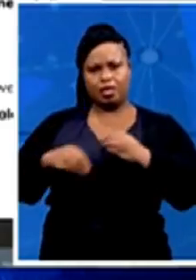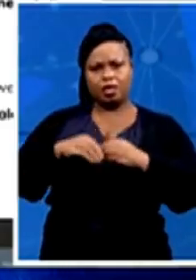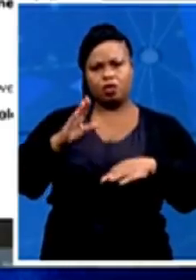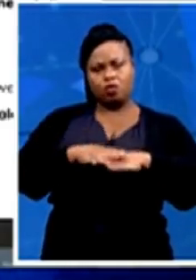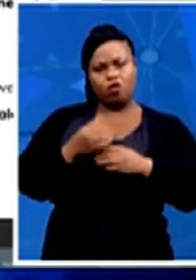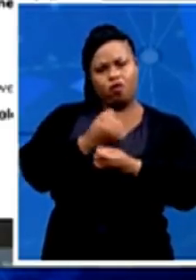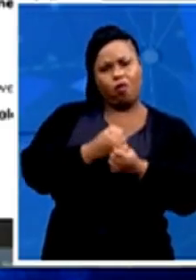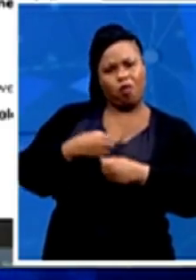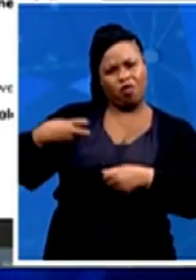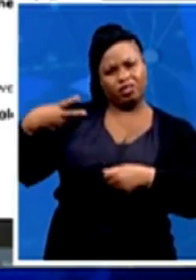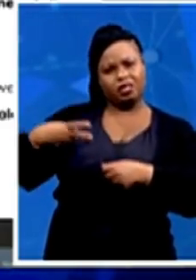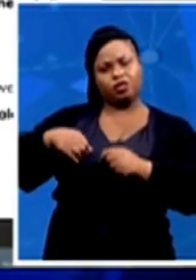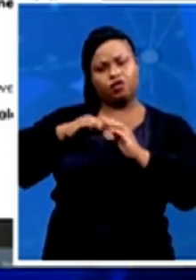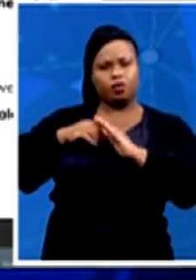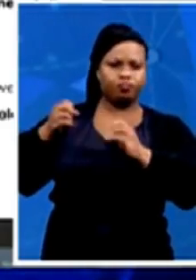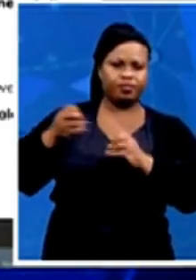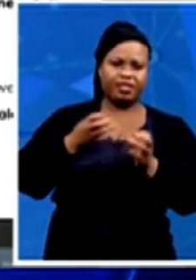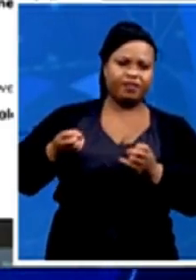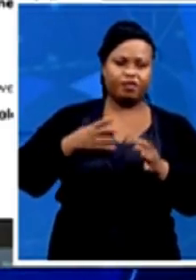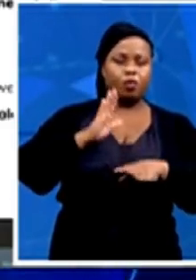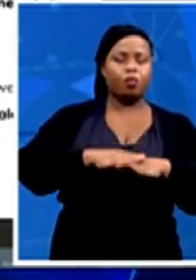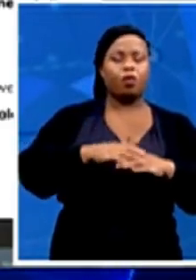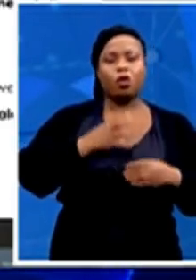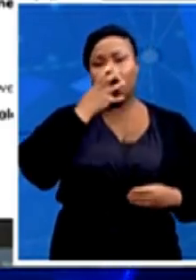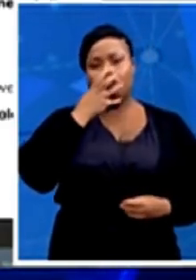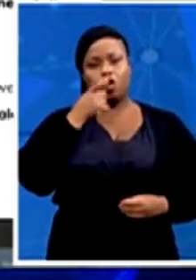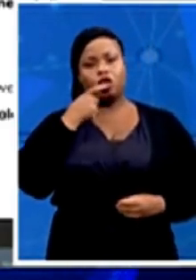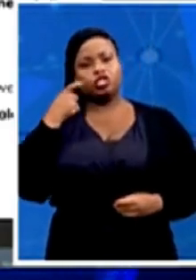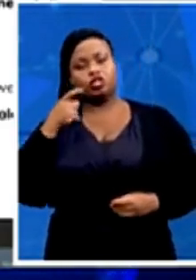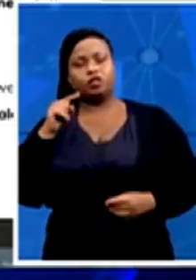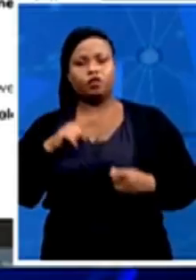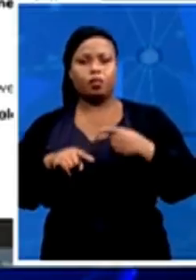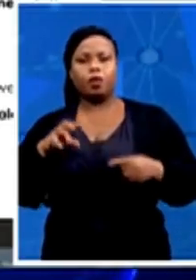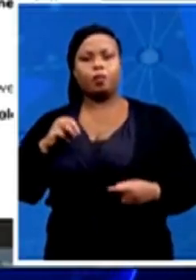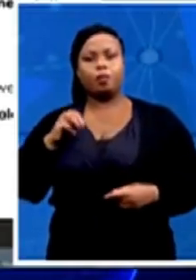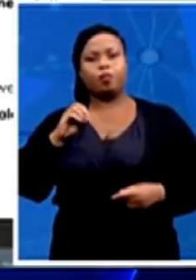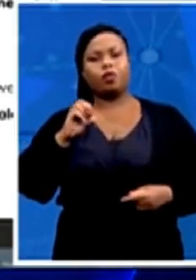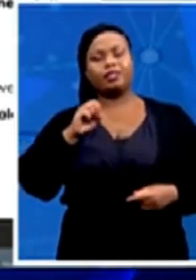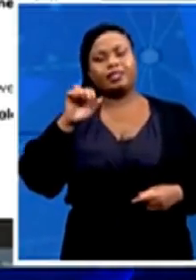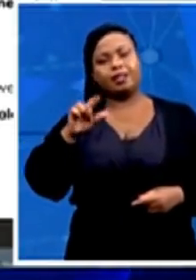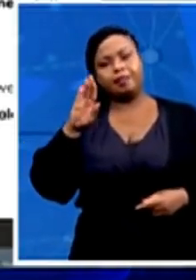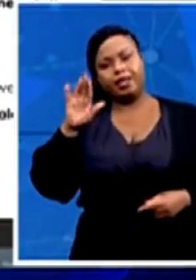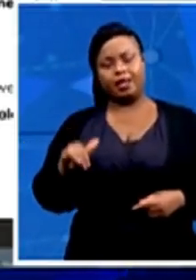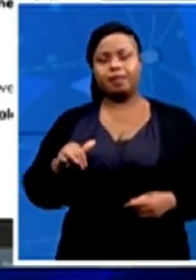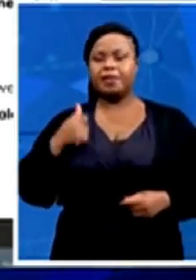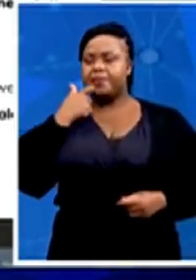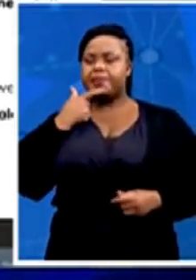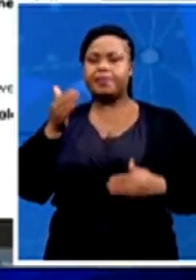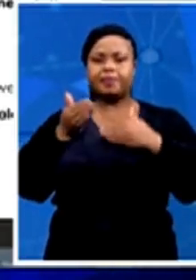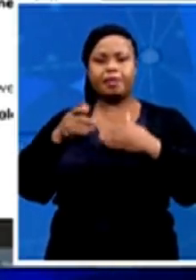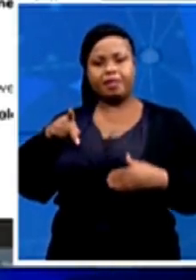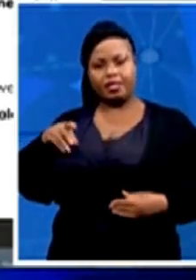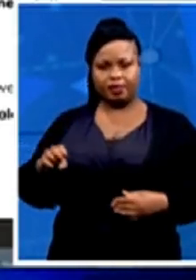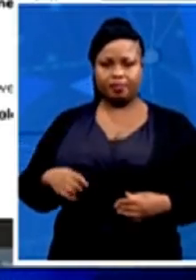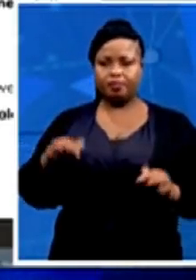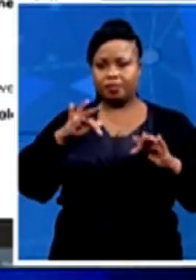additional oxygen from a plant in Mossel Bay, which is a little bit closer than PE. Our public sector utilization is